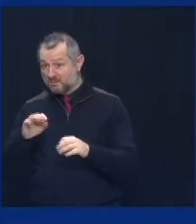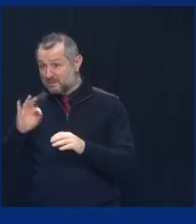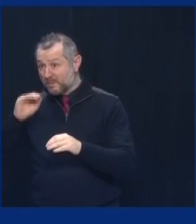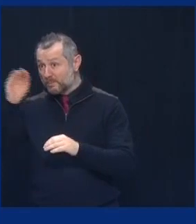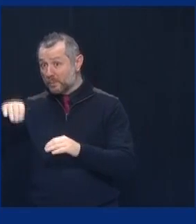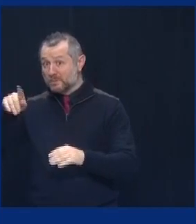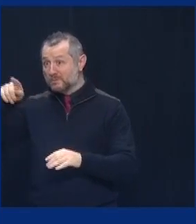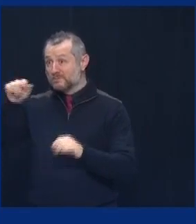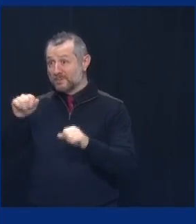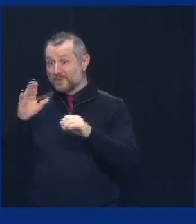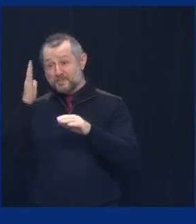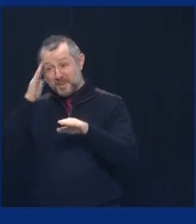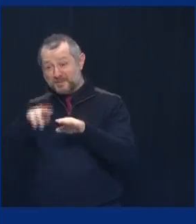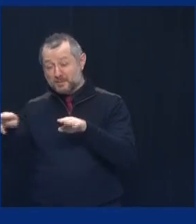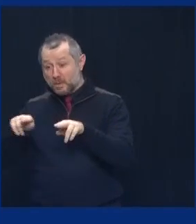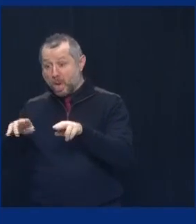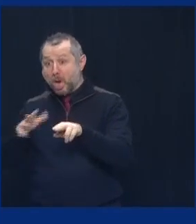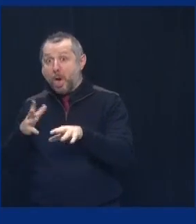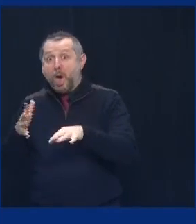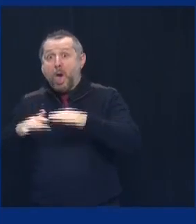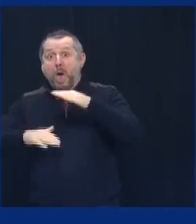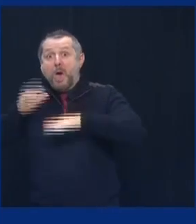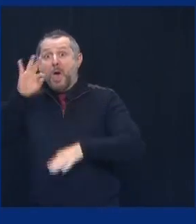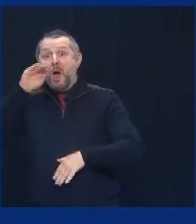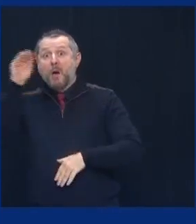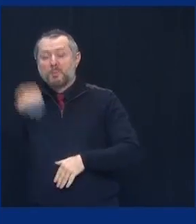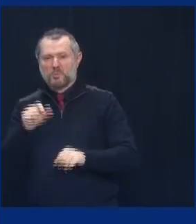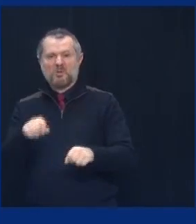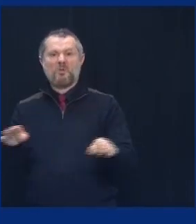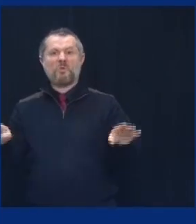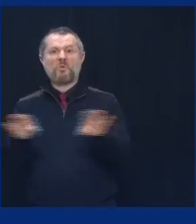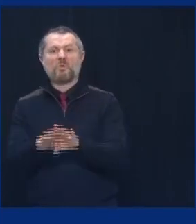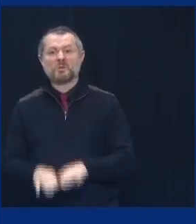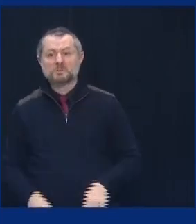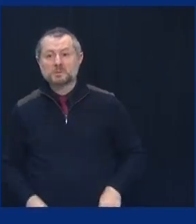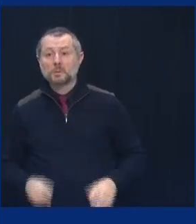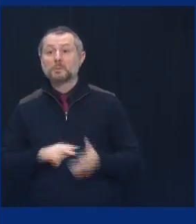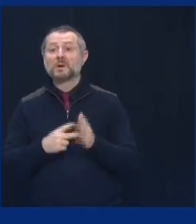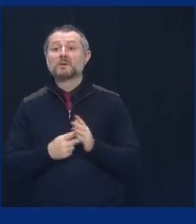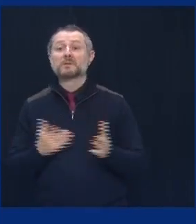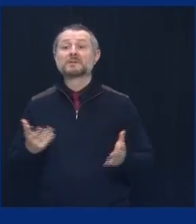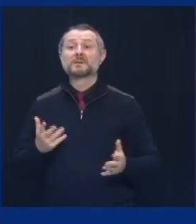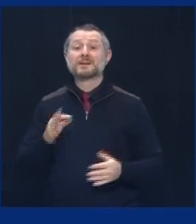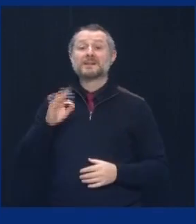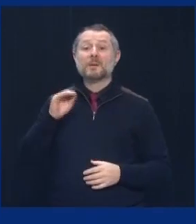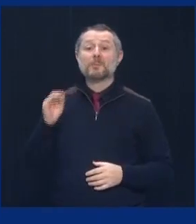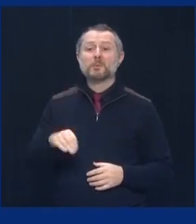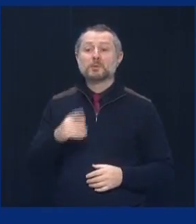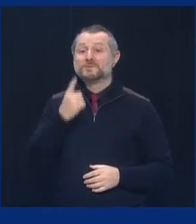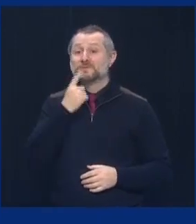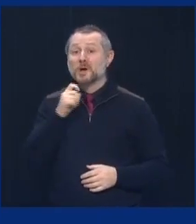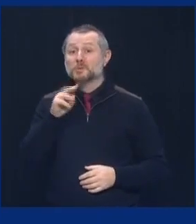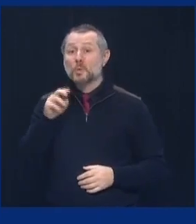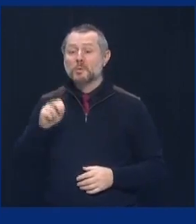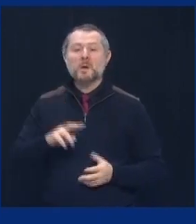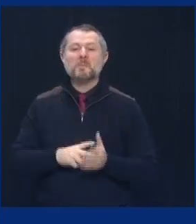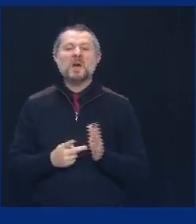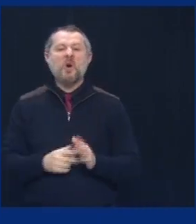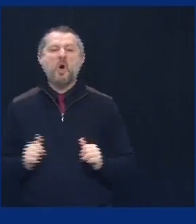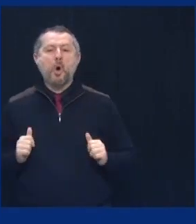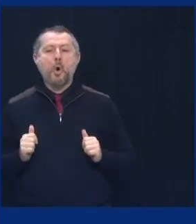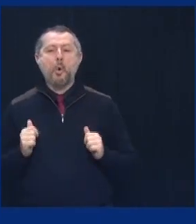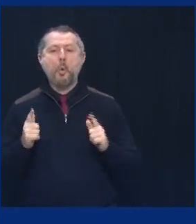and close down. Then every restaurant goes to zero, indoor, outdoor,